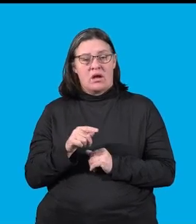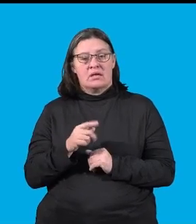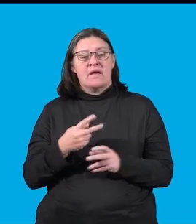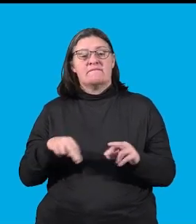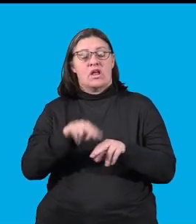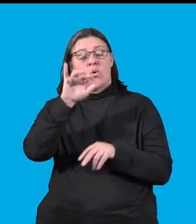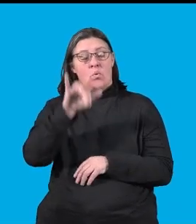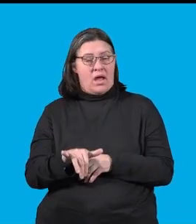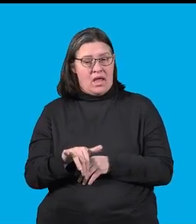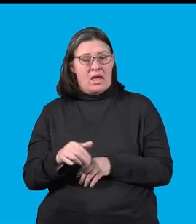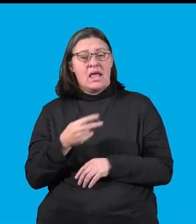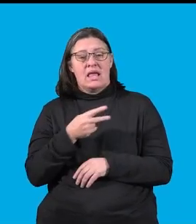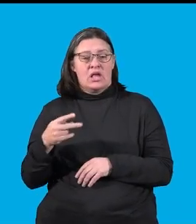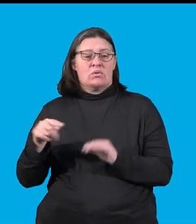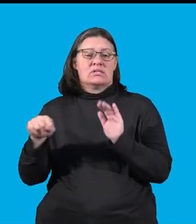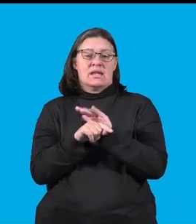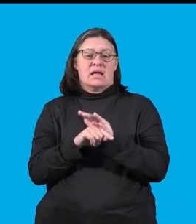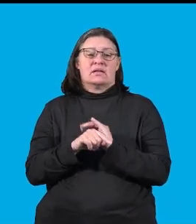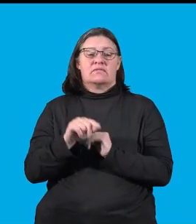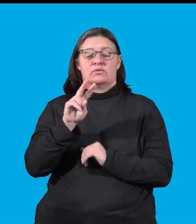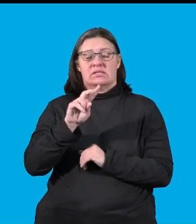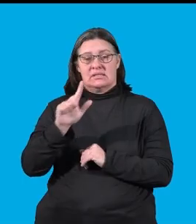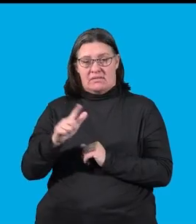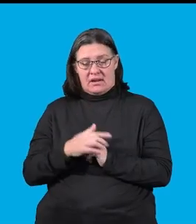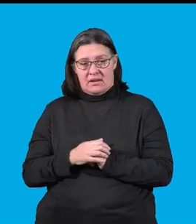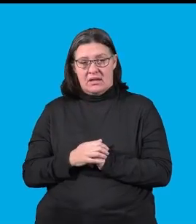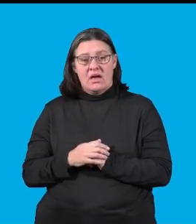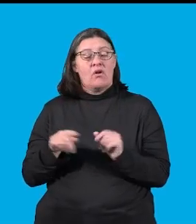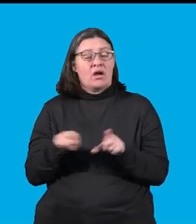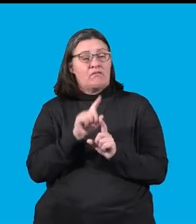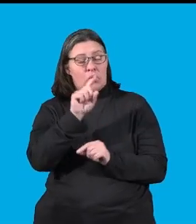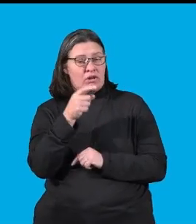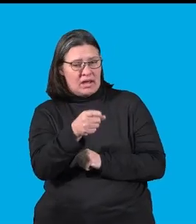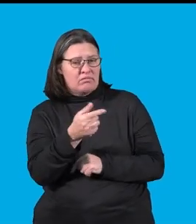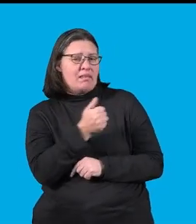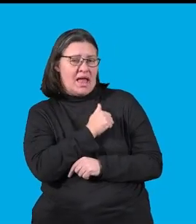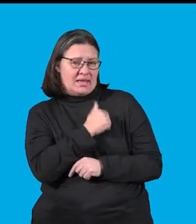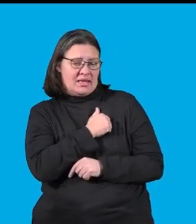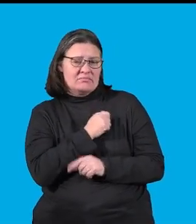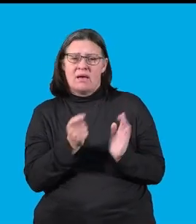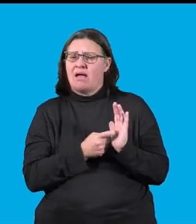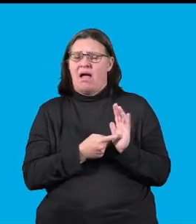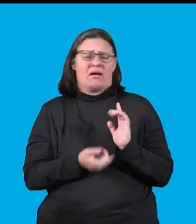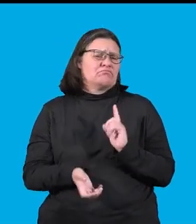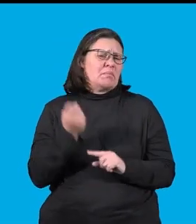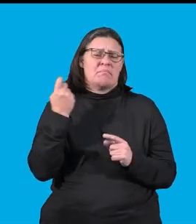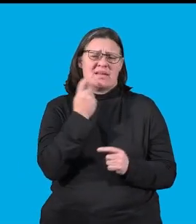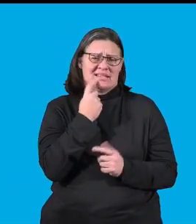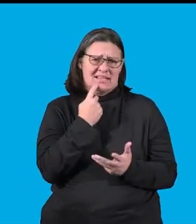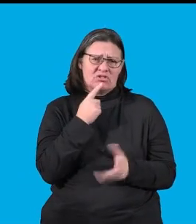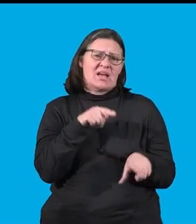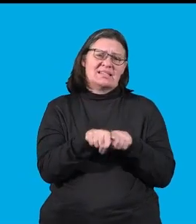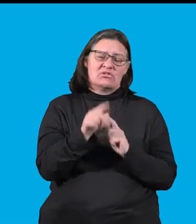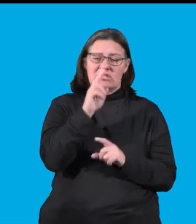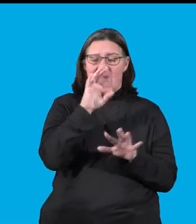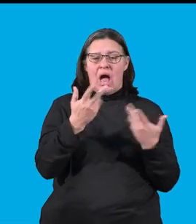27. So therefore the value y is equal to negative 27. If you get a question like this, you're really lucky. This is marks up for JAM.